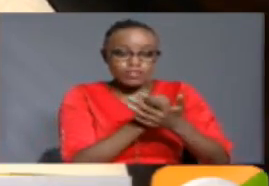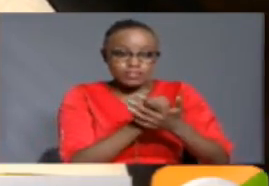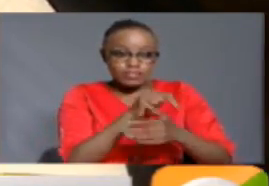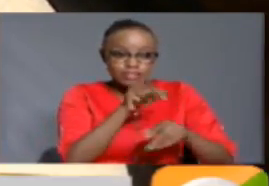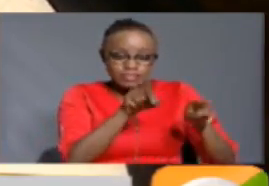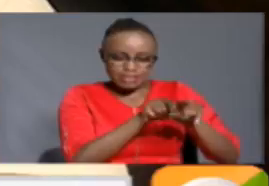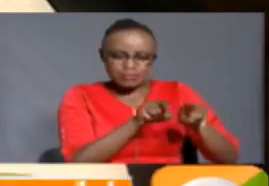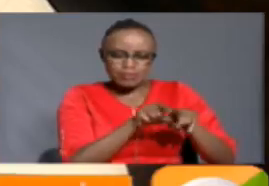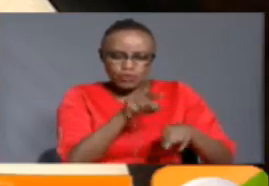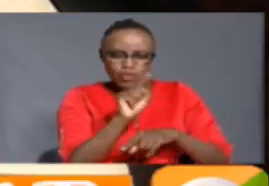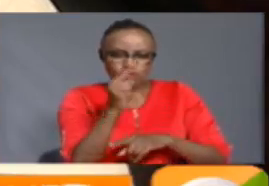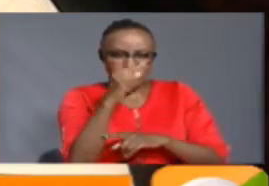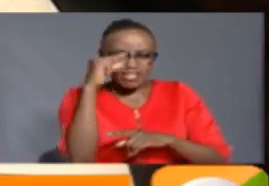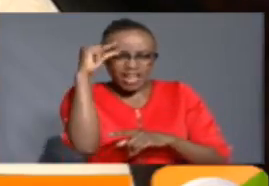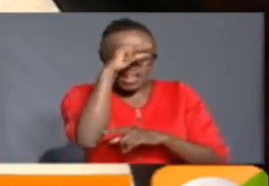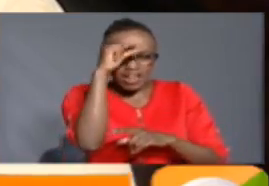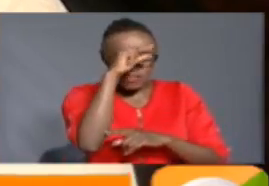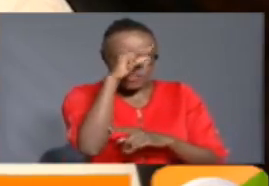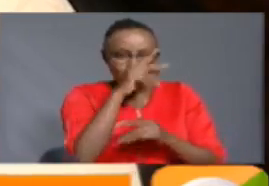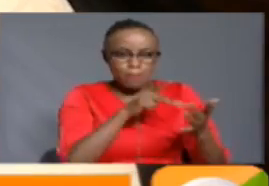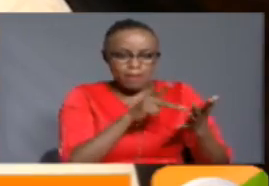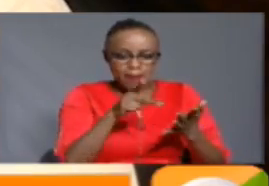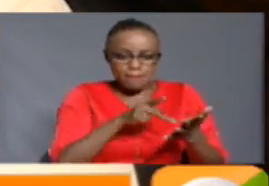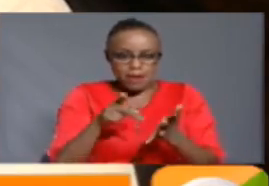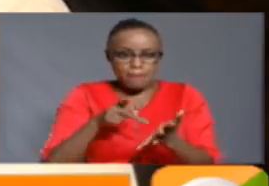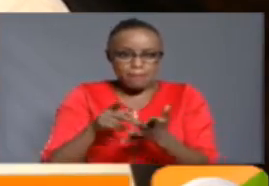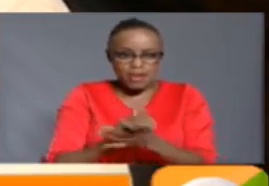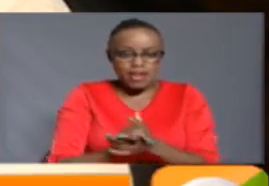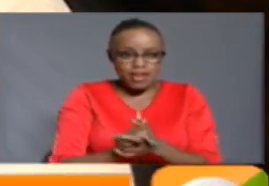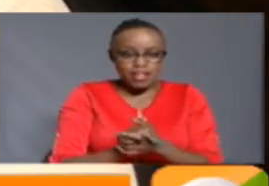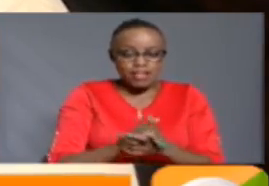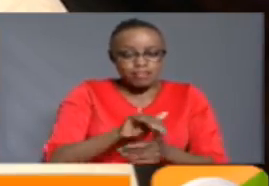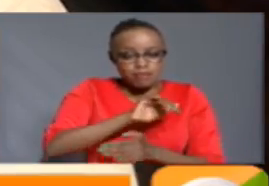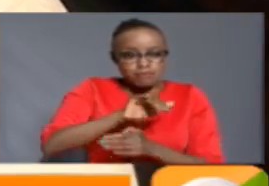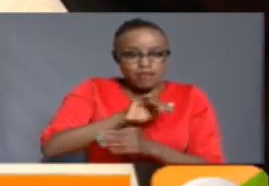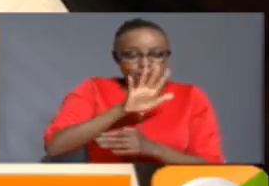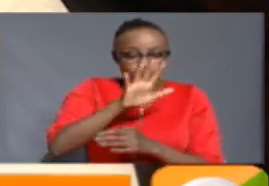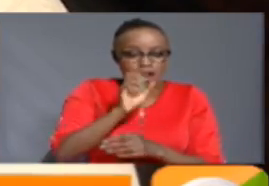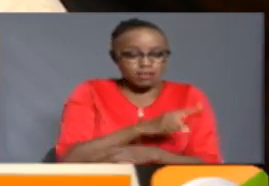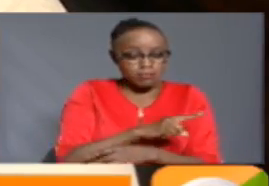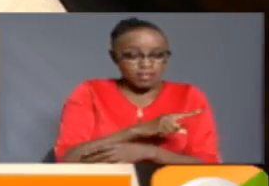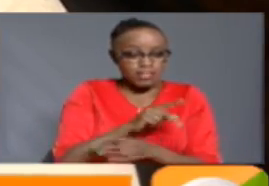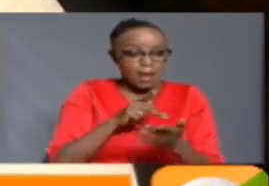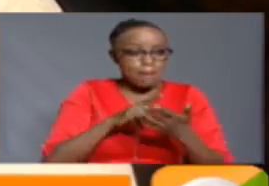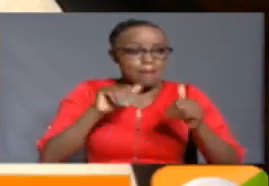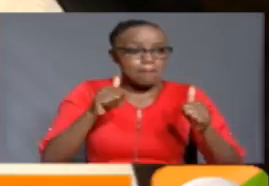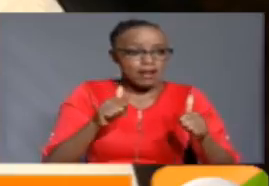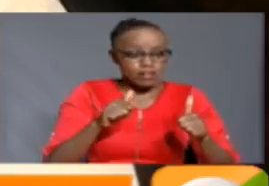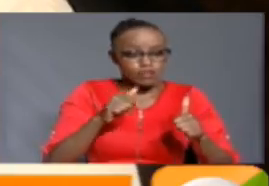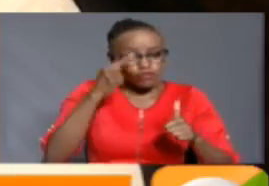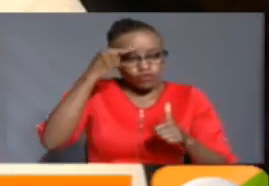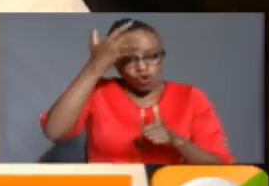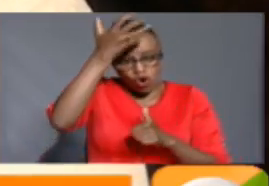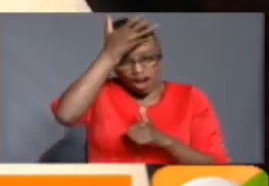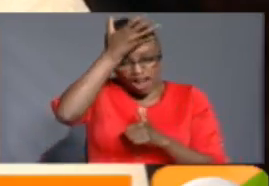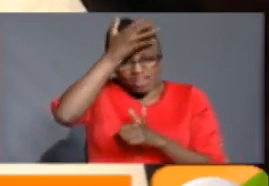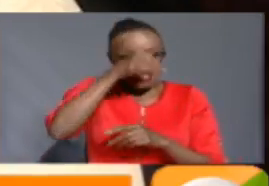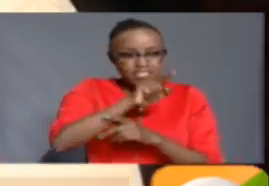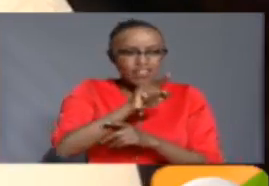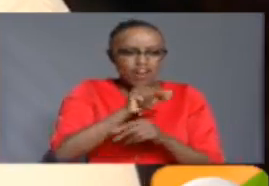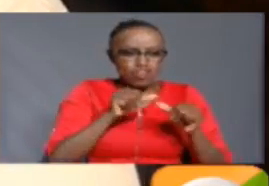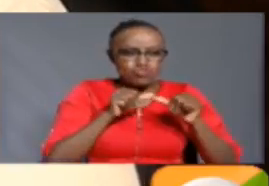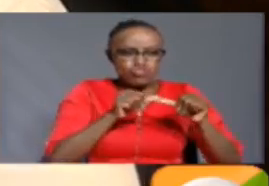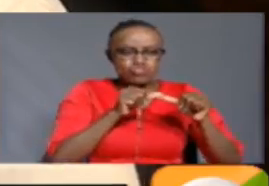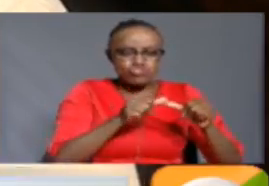the first governor to actually pay the arrears, 5 months arrears for the nurses. Okay. He has gone on